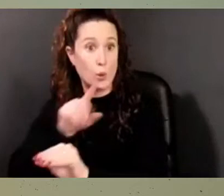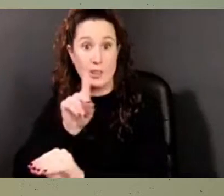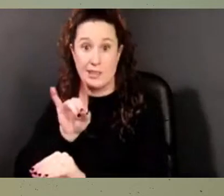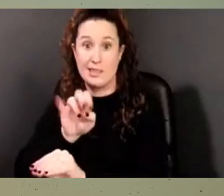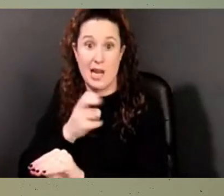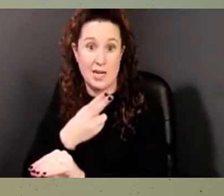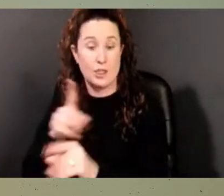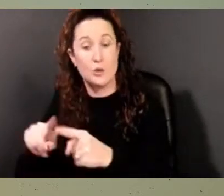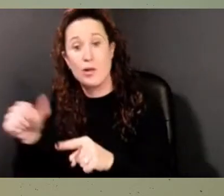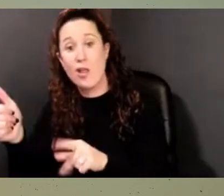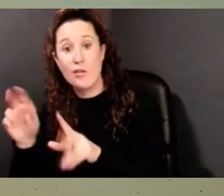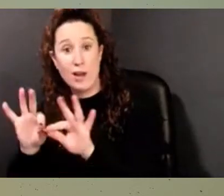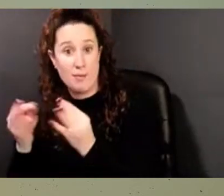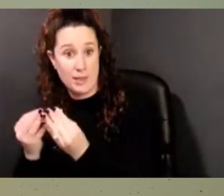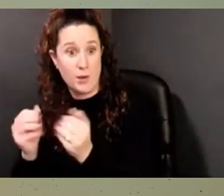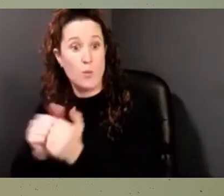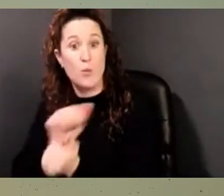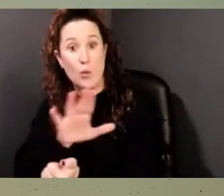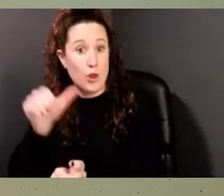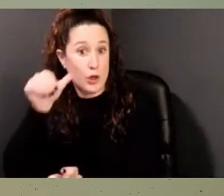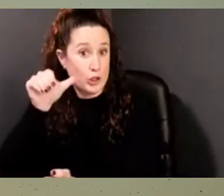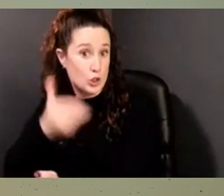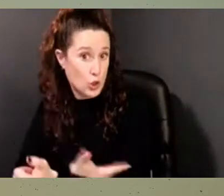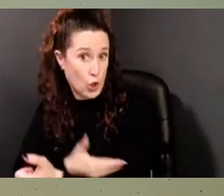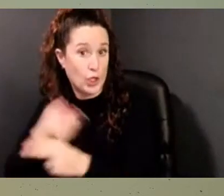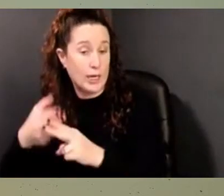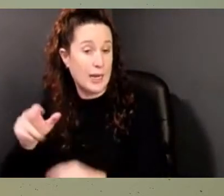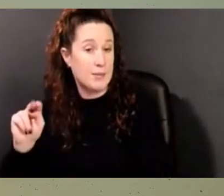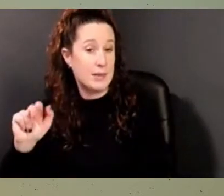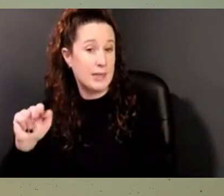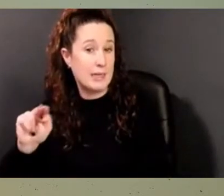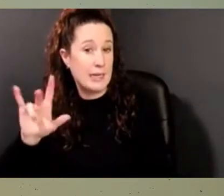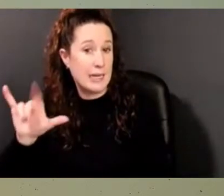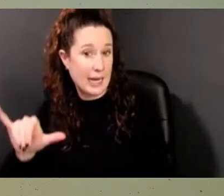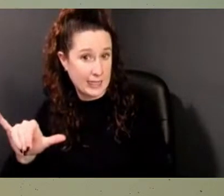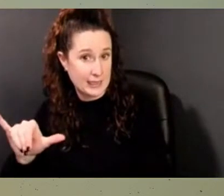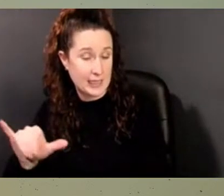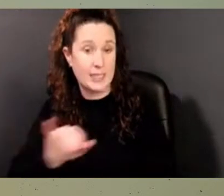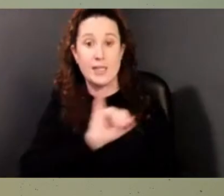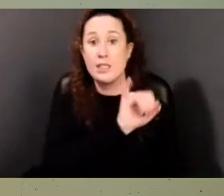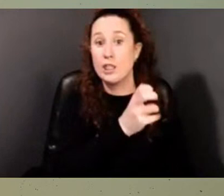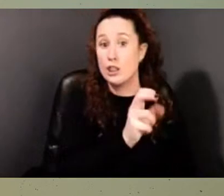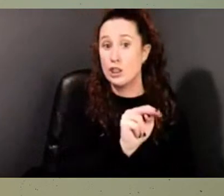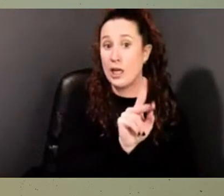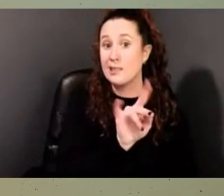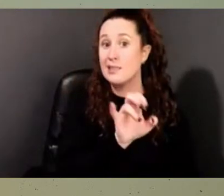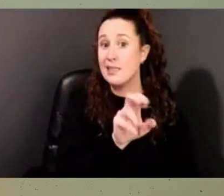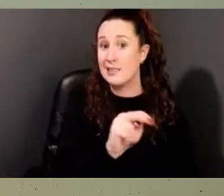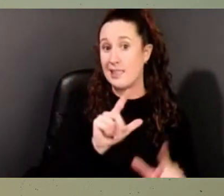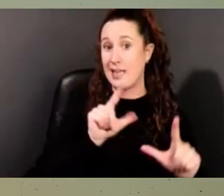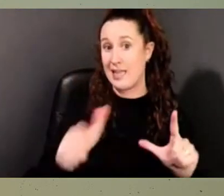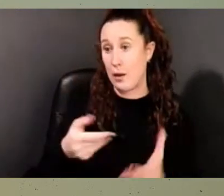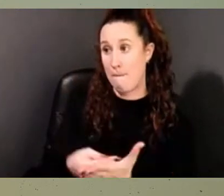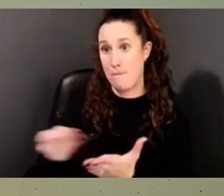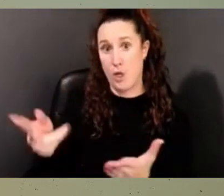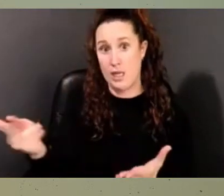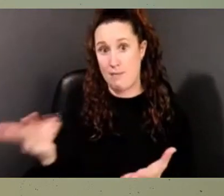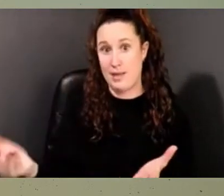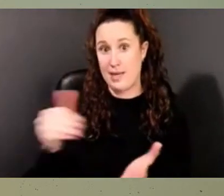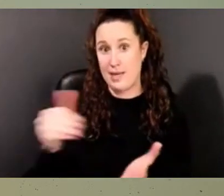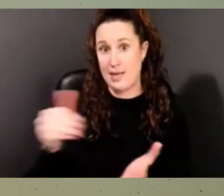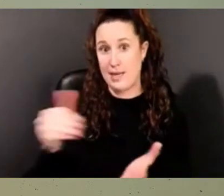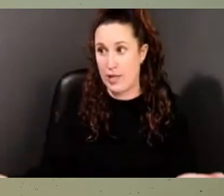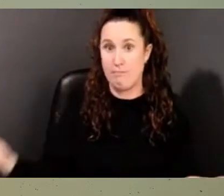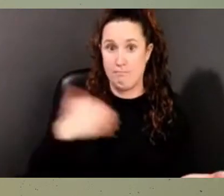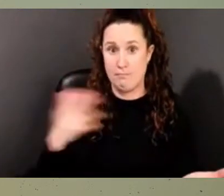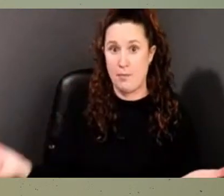a daughter named Nancy, also called Nan, returned when John Dickinson purchased them. A note on that document mentions that